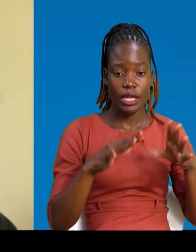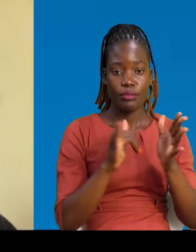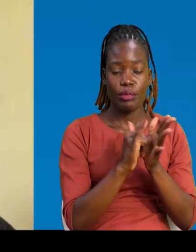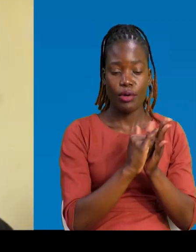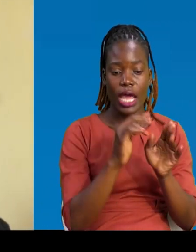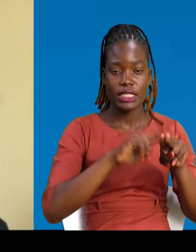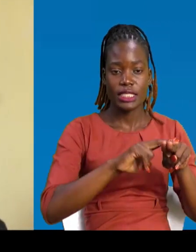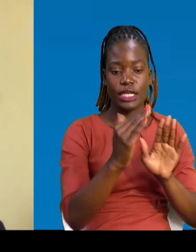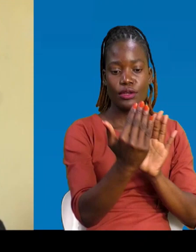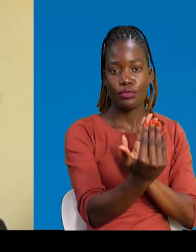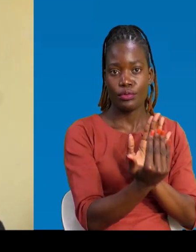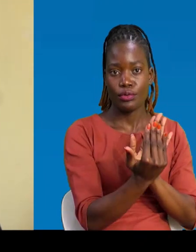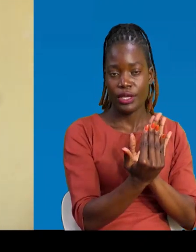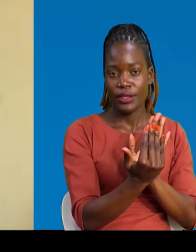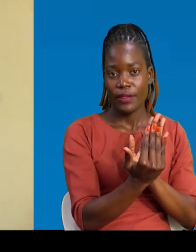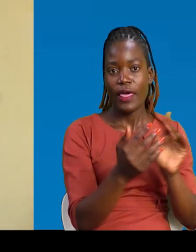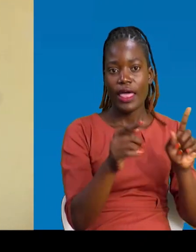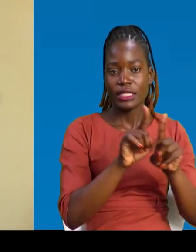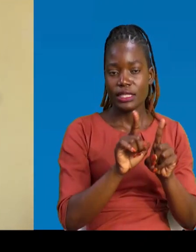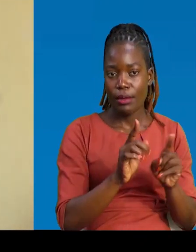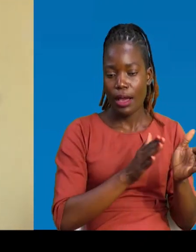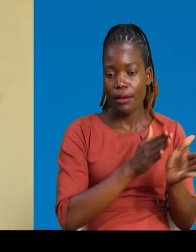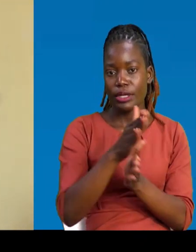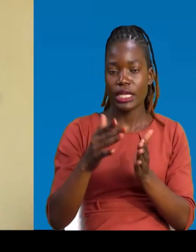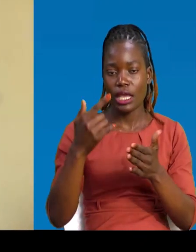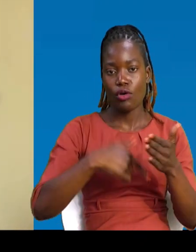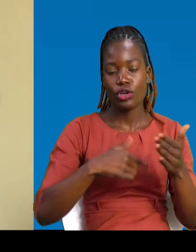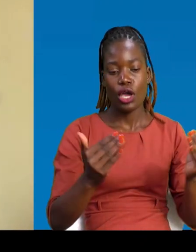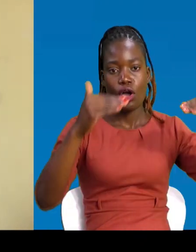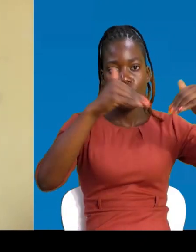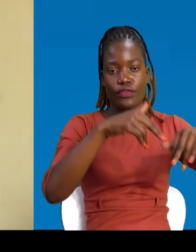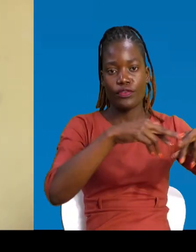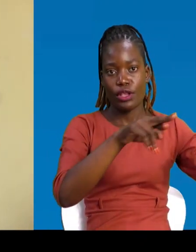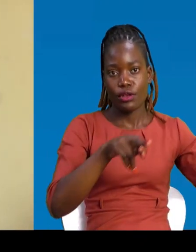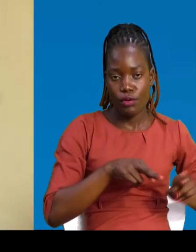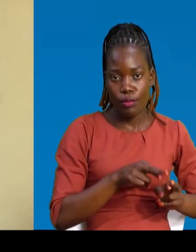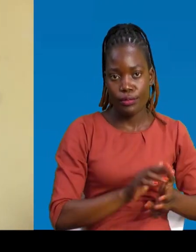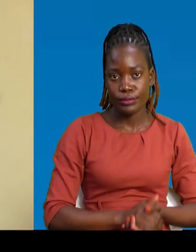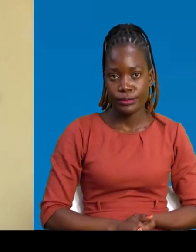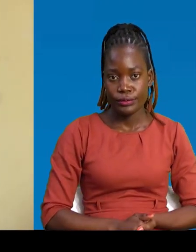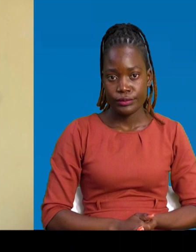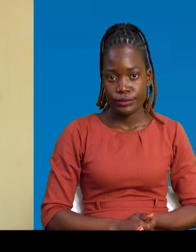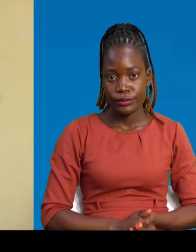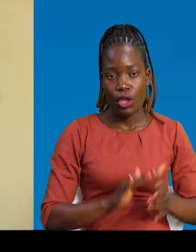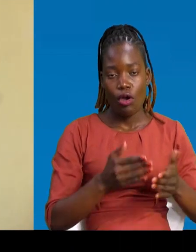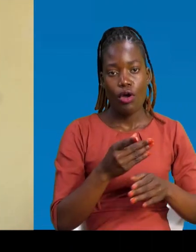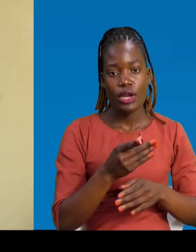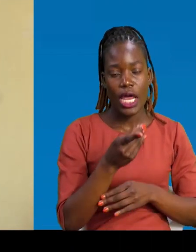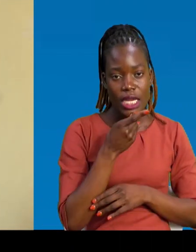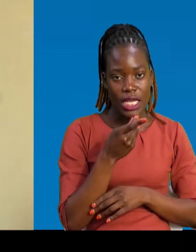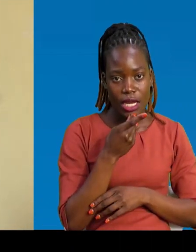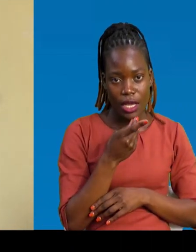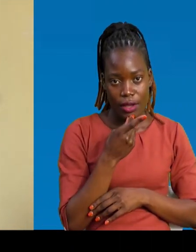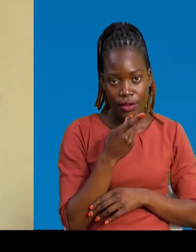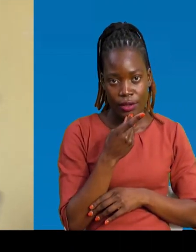other. Inakaa kama setup ya conference room, ama dinner, something of